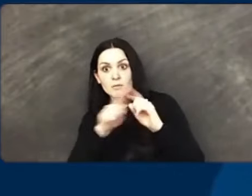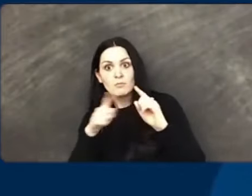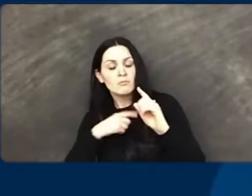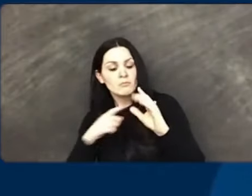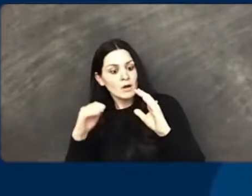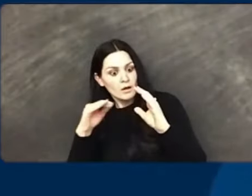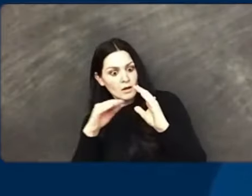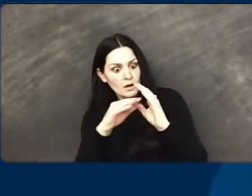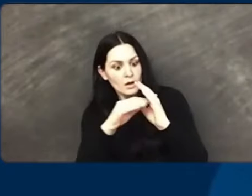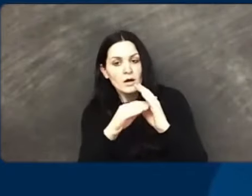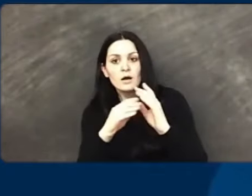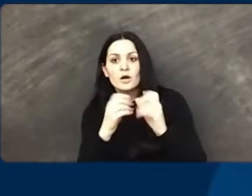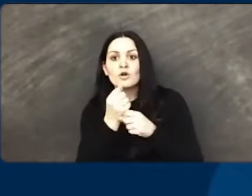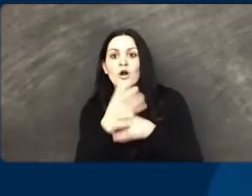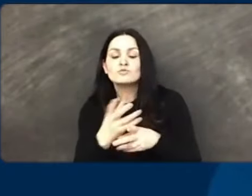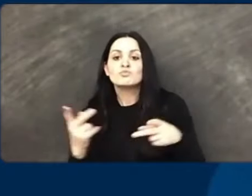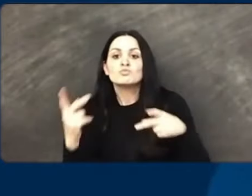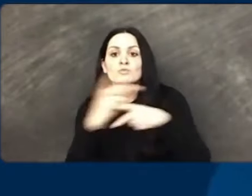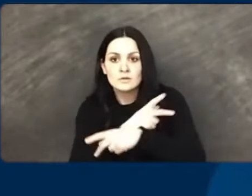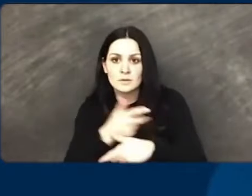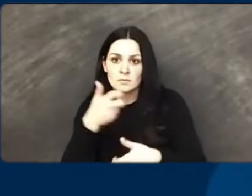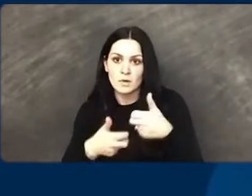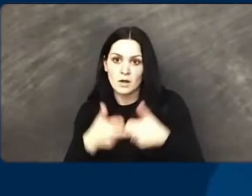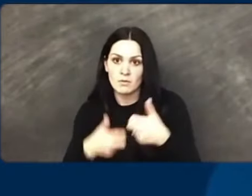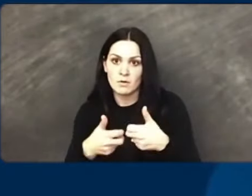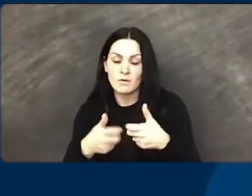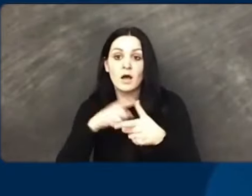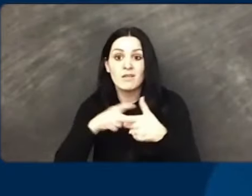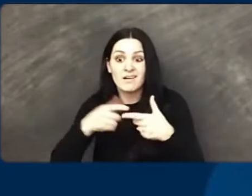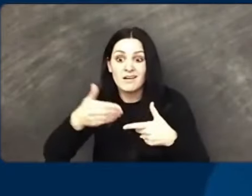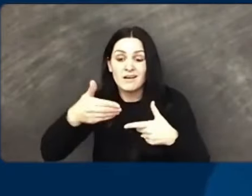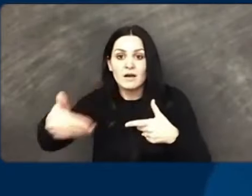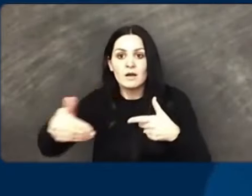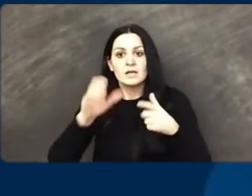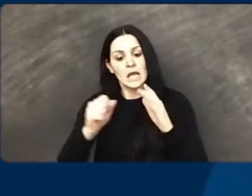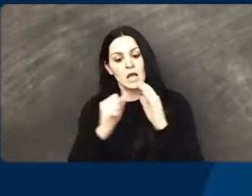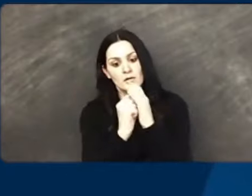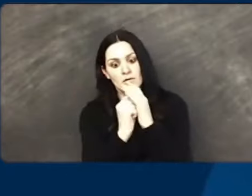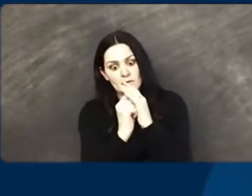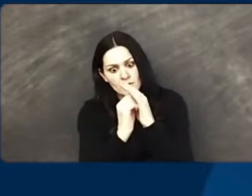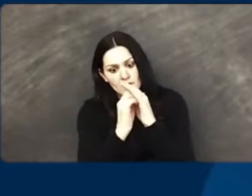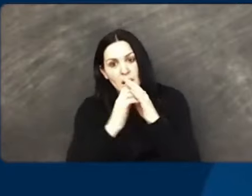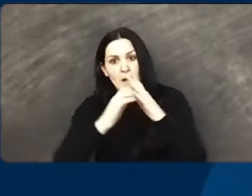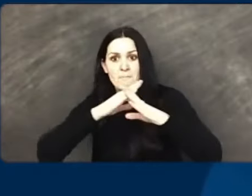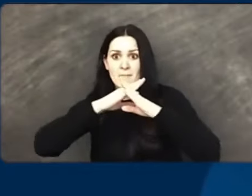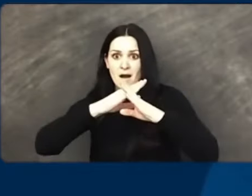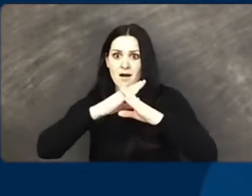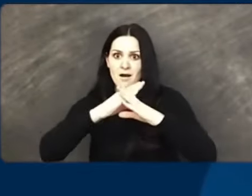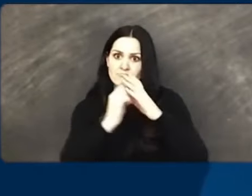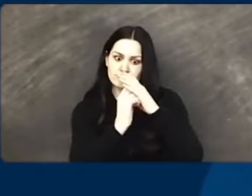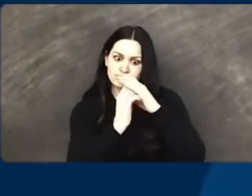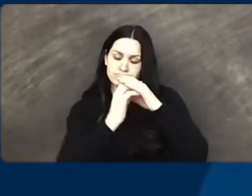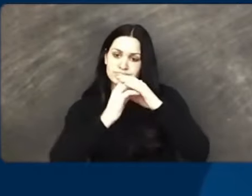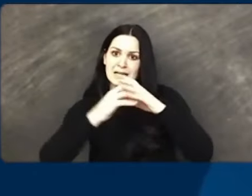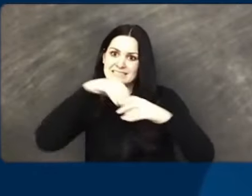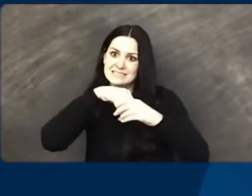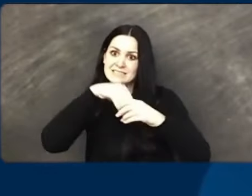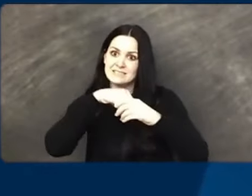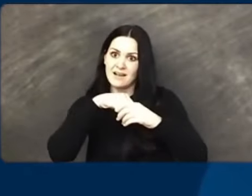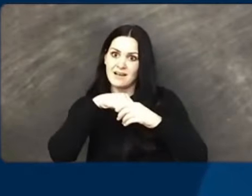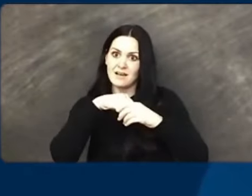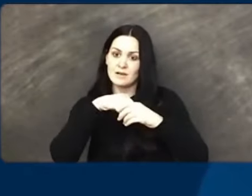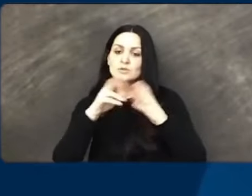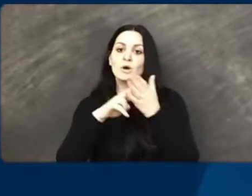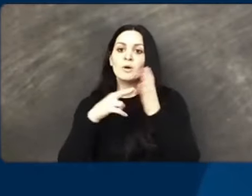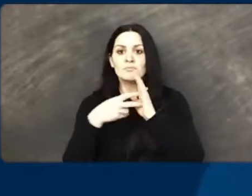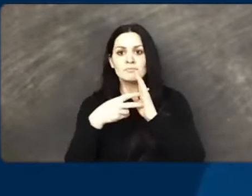of a problem. And over time, that can lead to blockages in the coronary artery and kind of narrowing of the